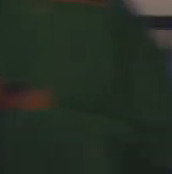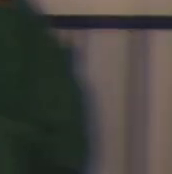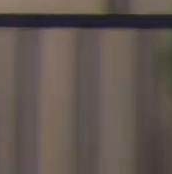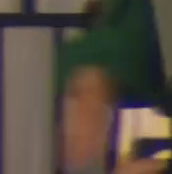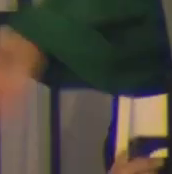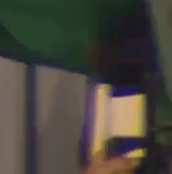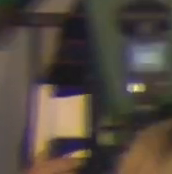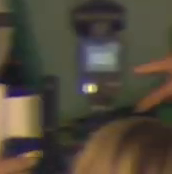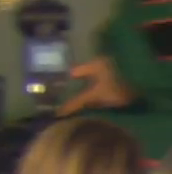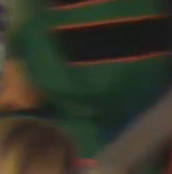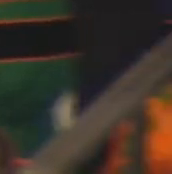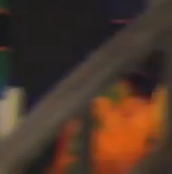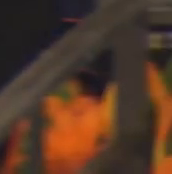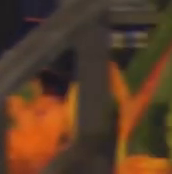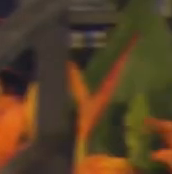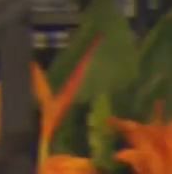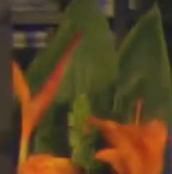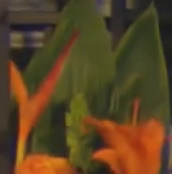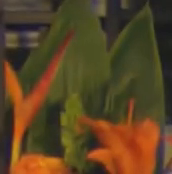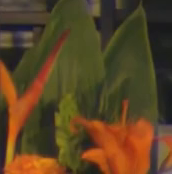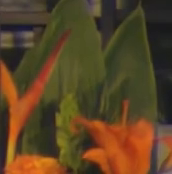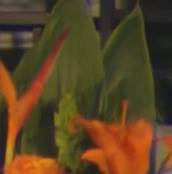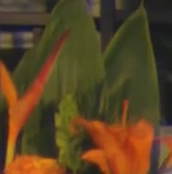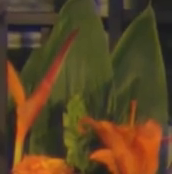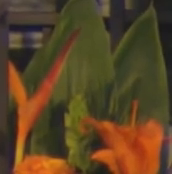Dr. Charles Kenneth Nelson.